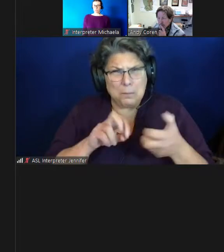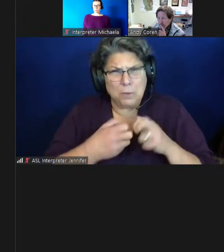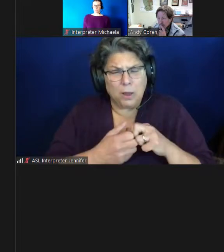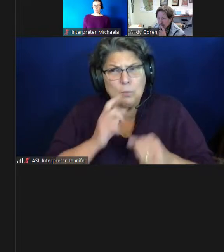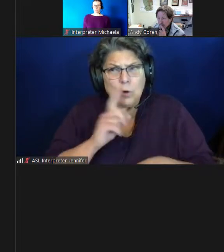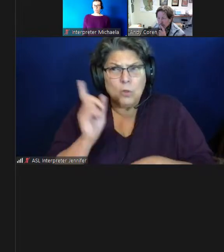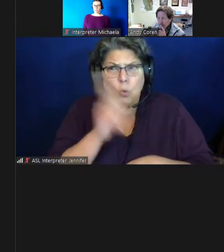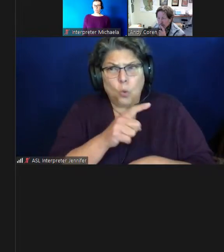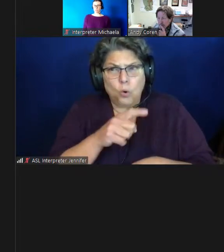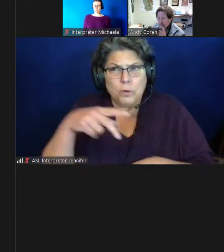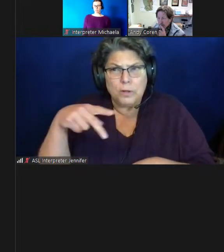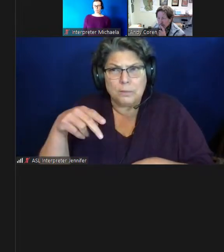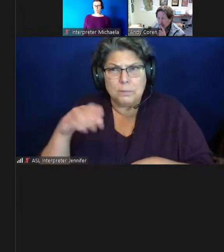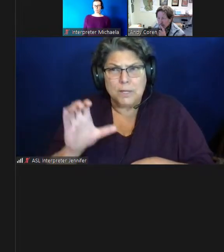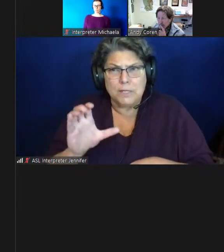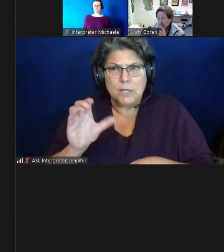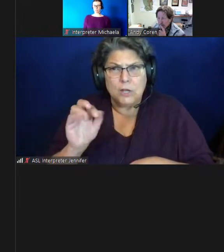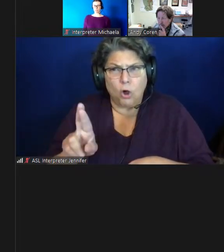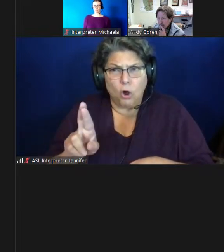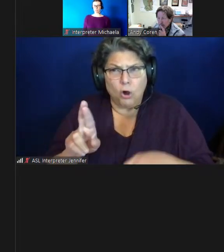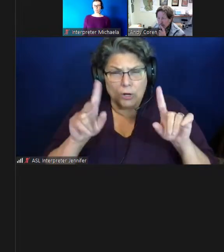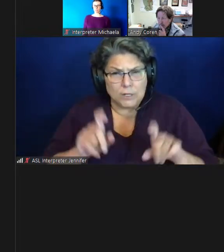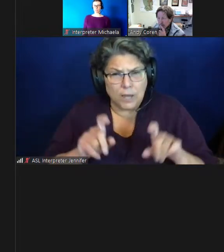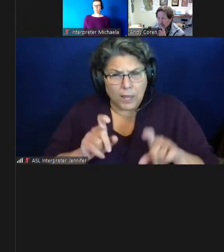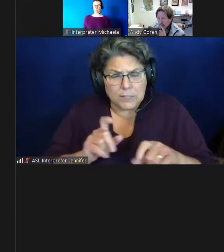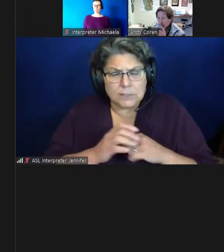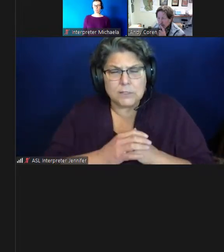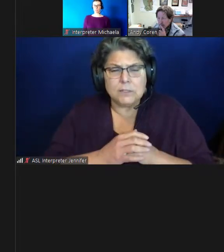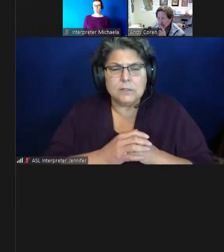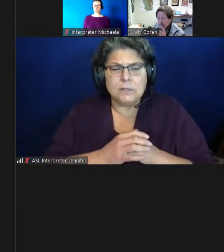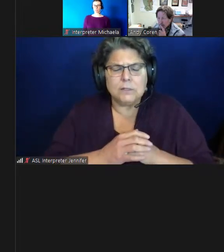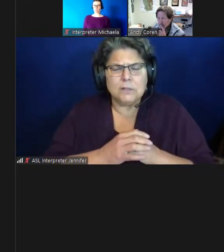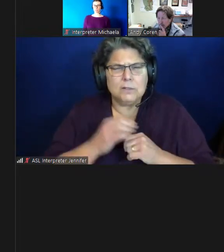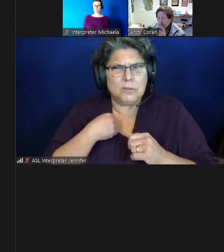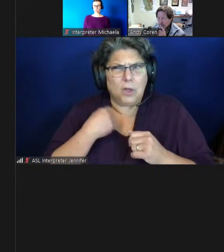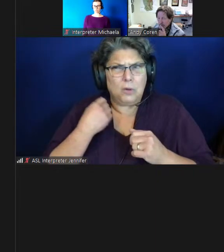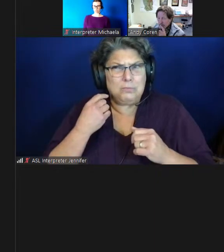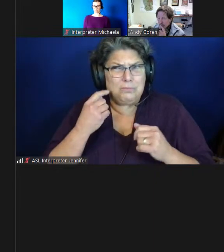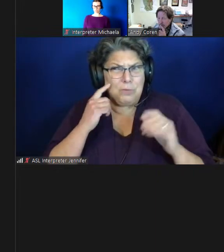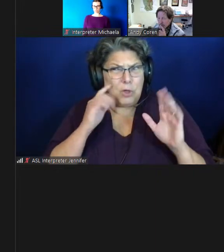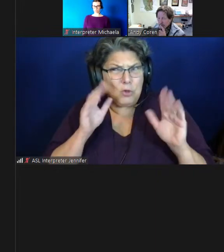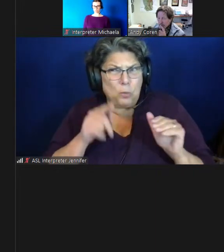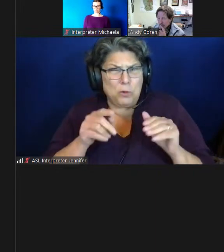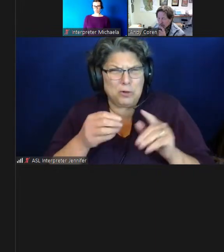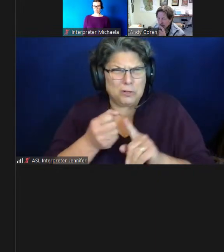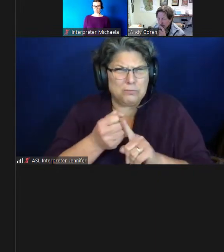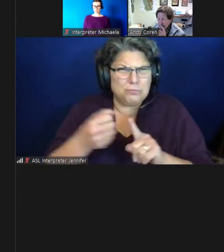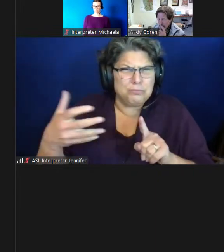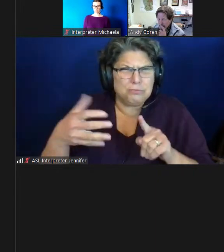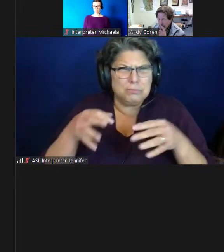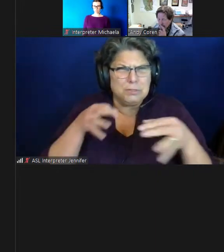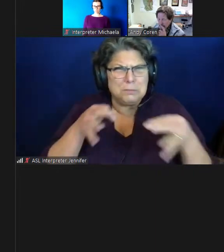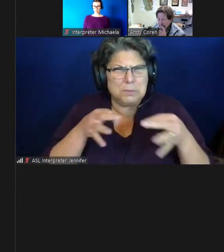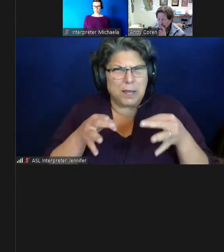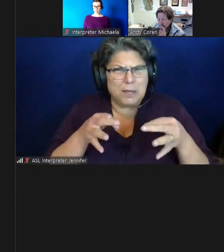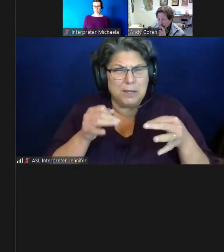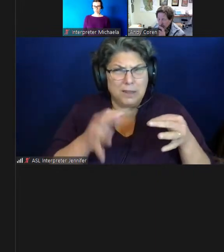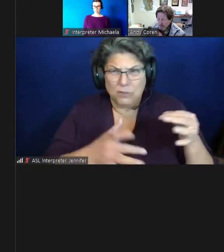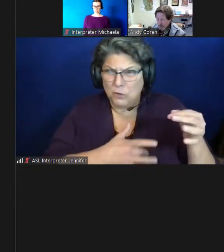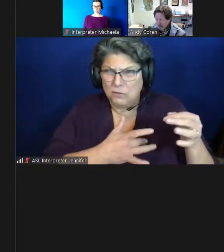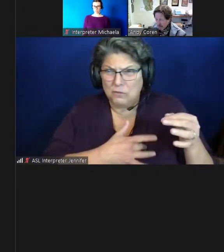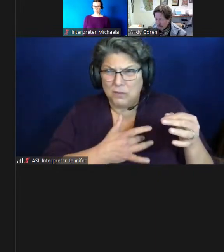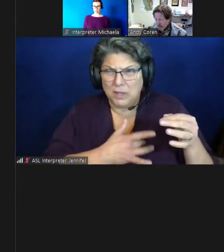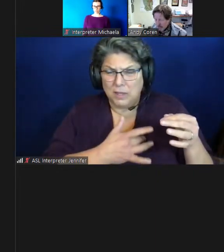ordering PCR tests. And so I guess I was hoping you could just elaborate on whether or not you